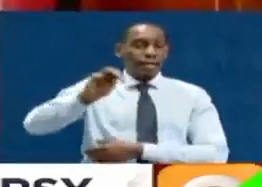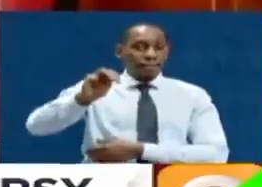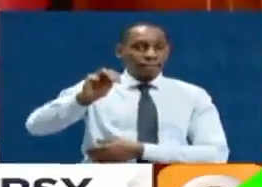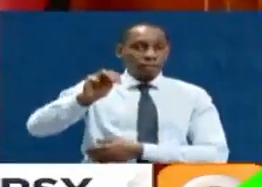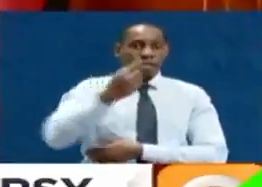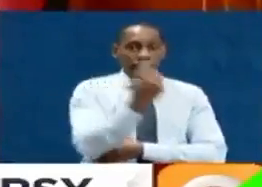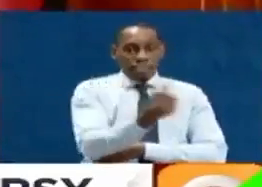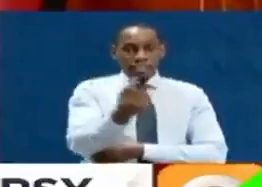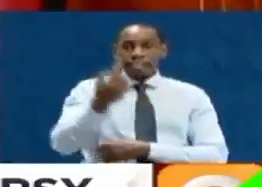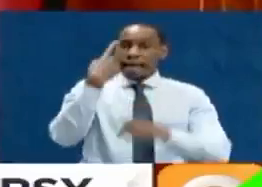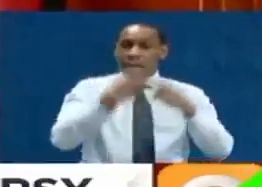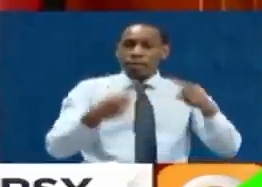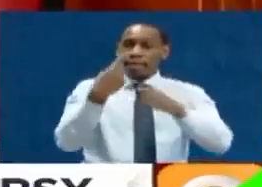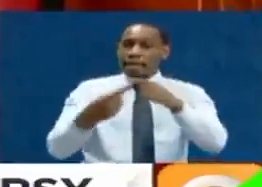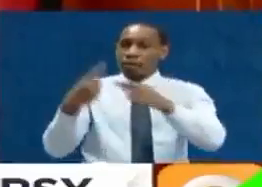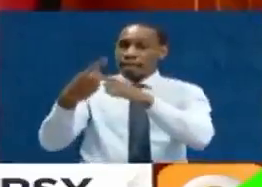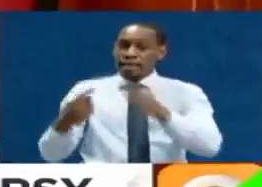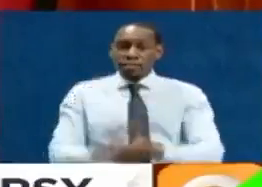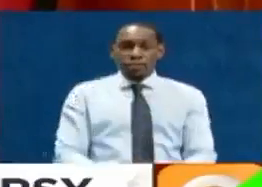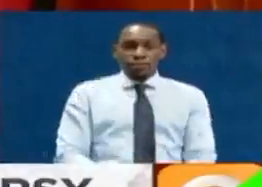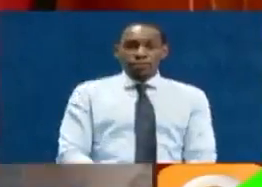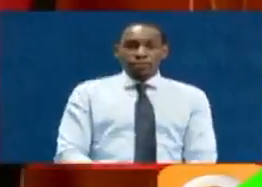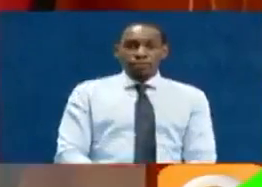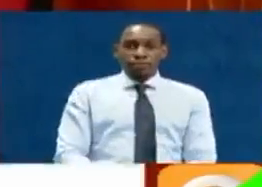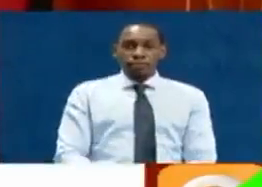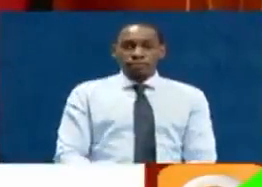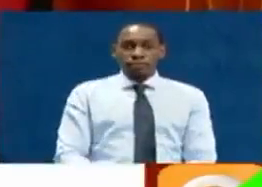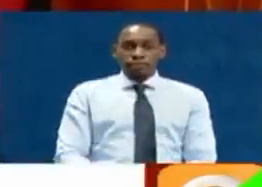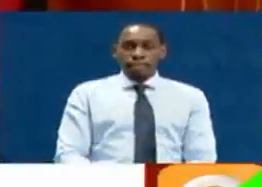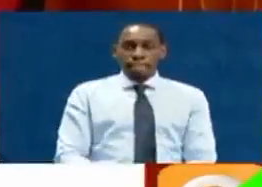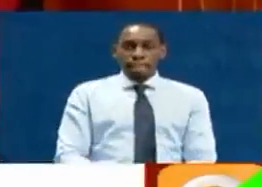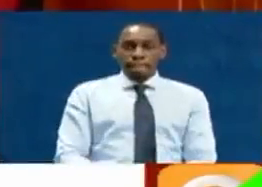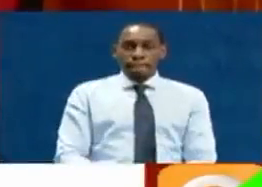million shillings each every year. Nimrod Tabu for Citizen TV.